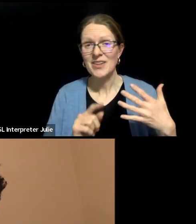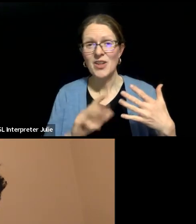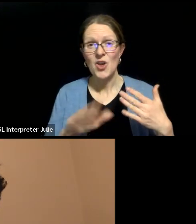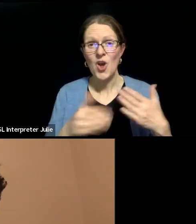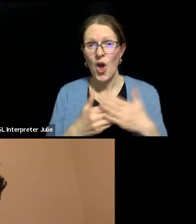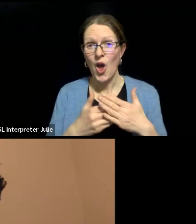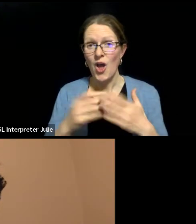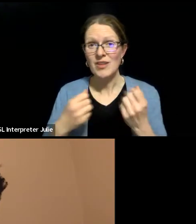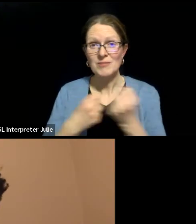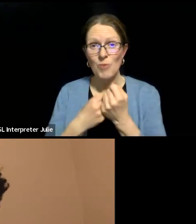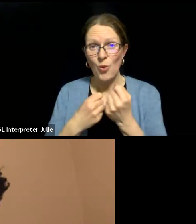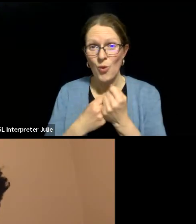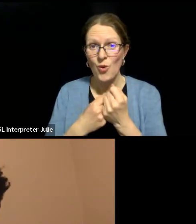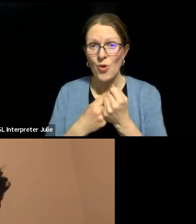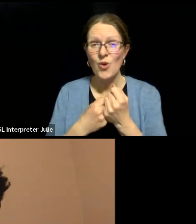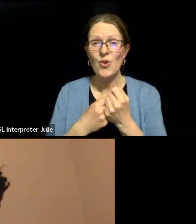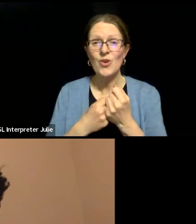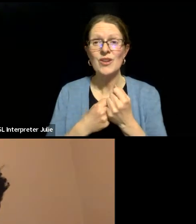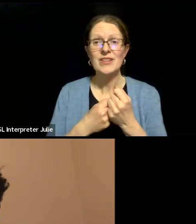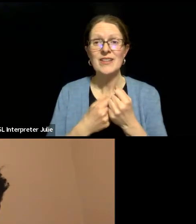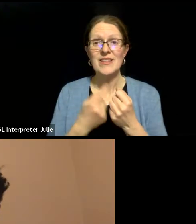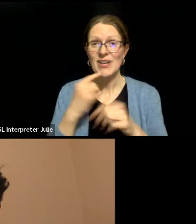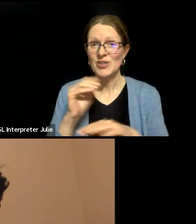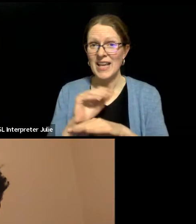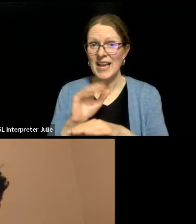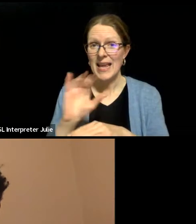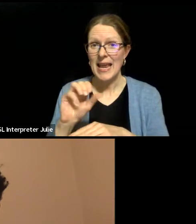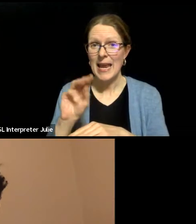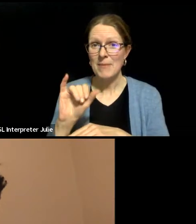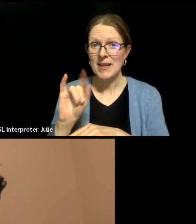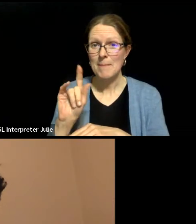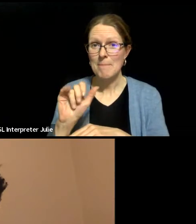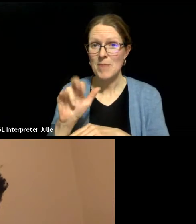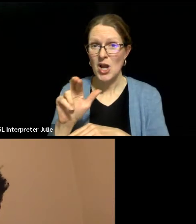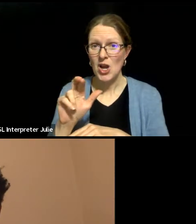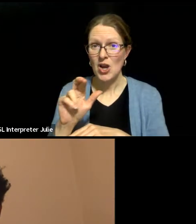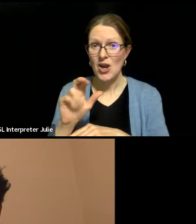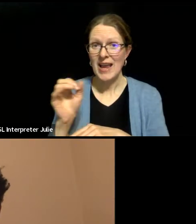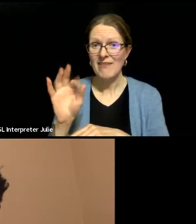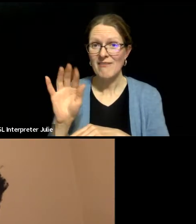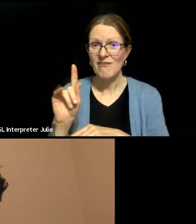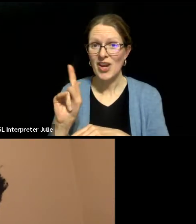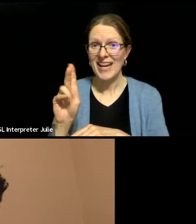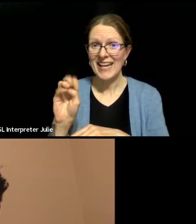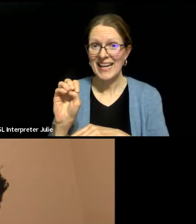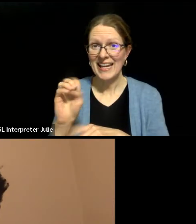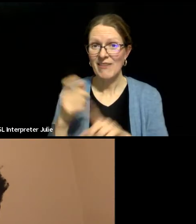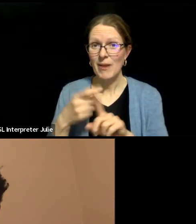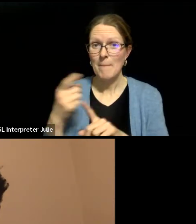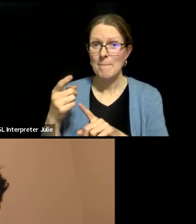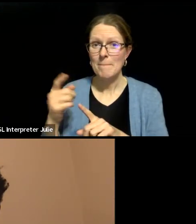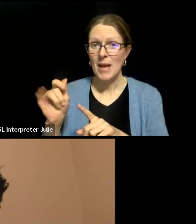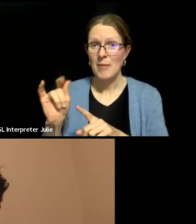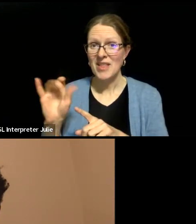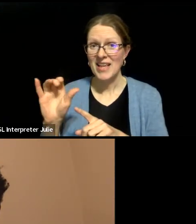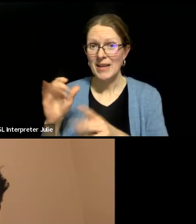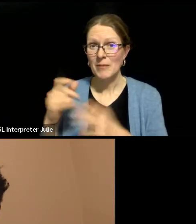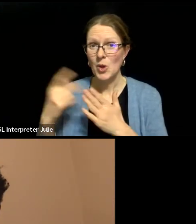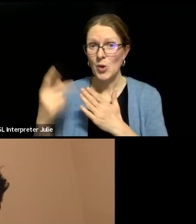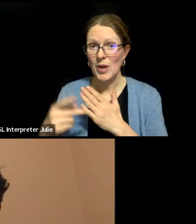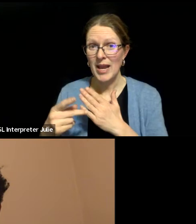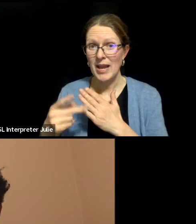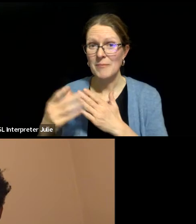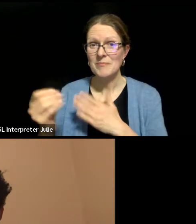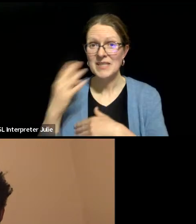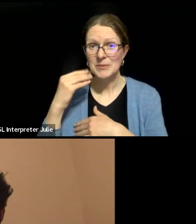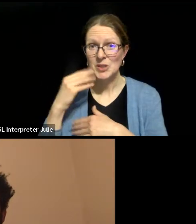support. Thanks tonight to Amy Barr and Frankie Lamb from our public programs and visitor experience teams.